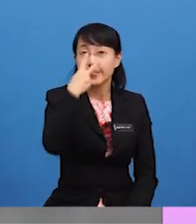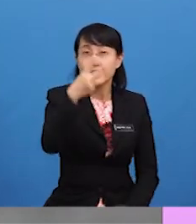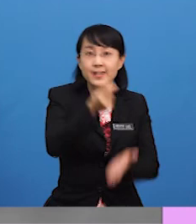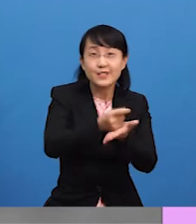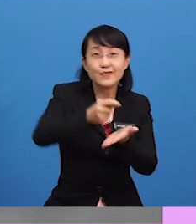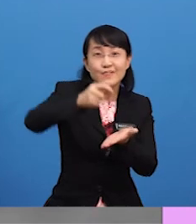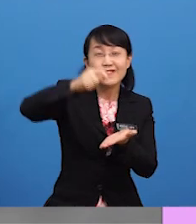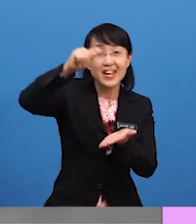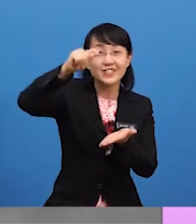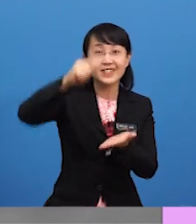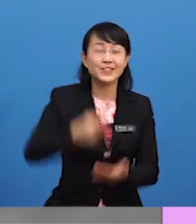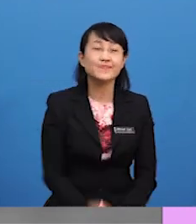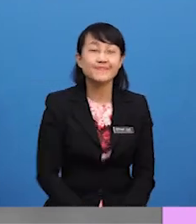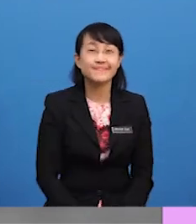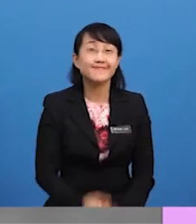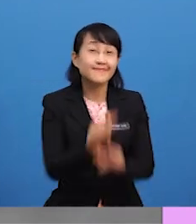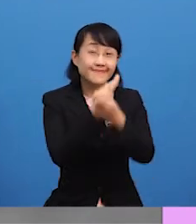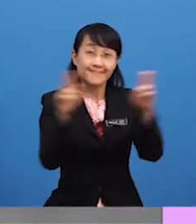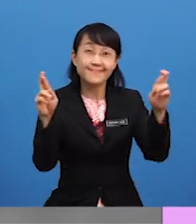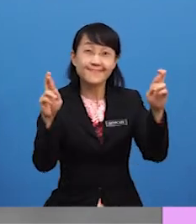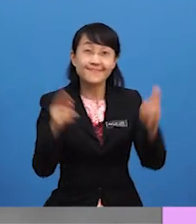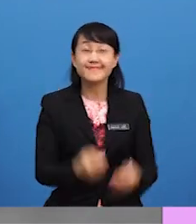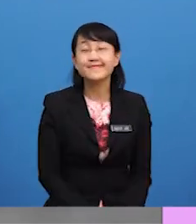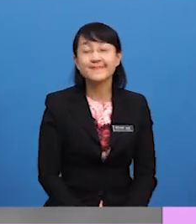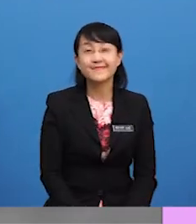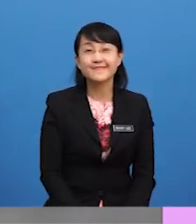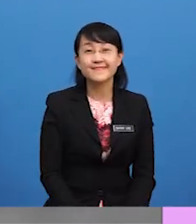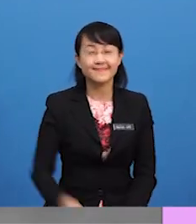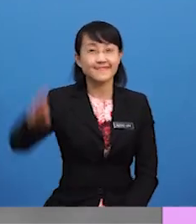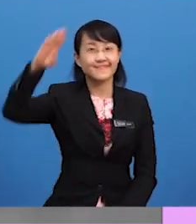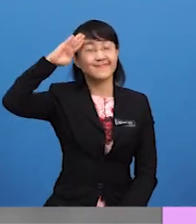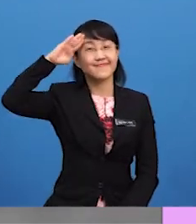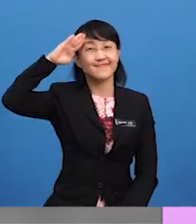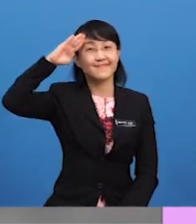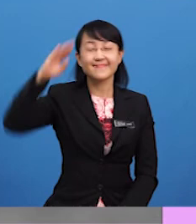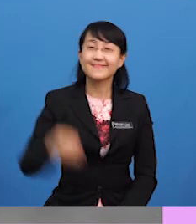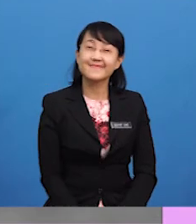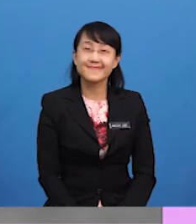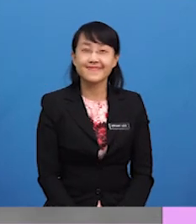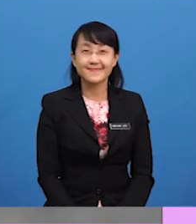treasure. Are you ready, everyone? Aye, aye, Captain.